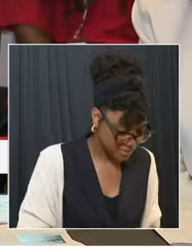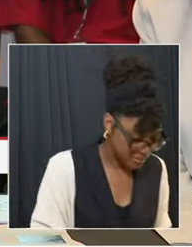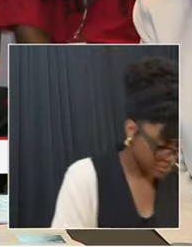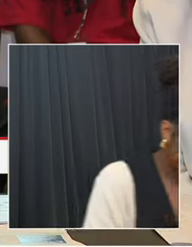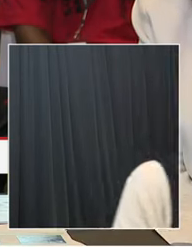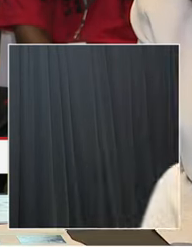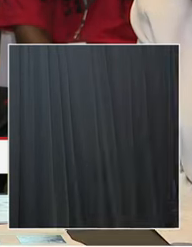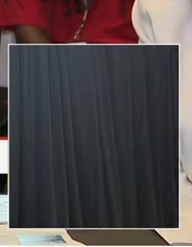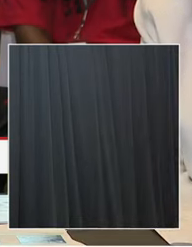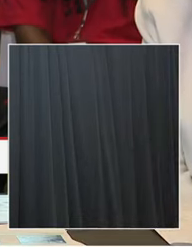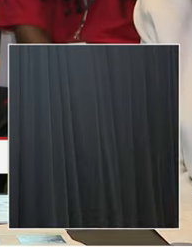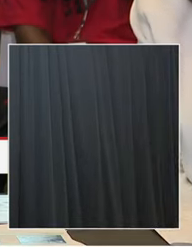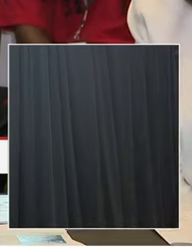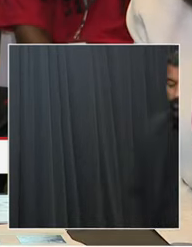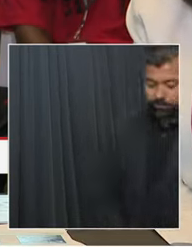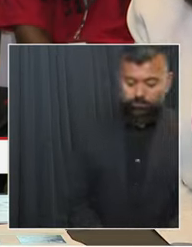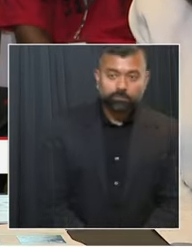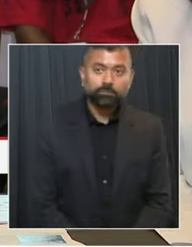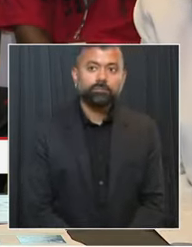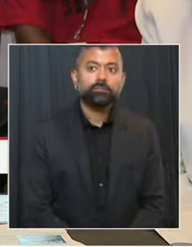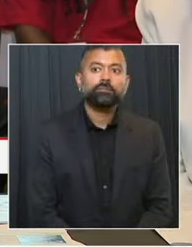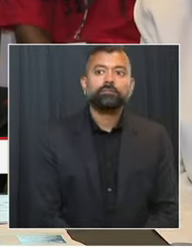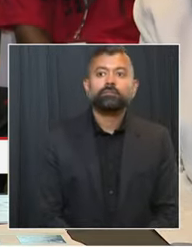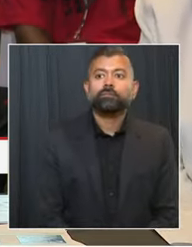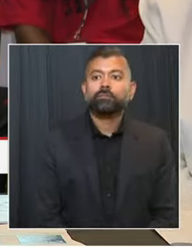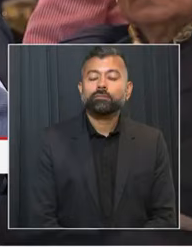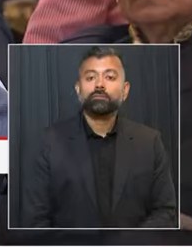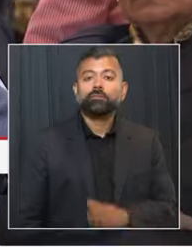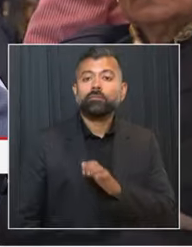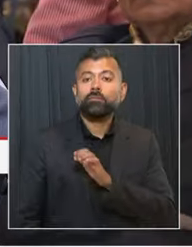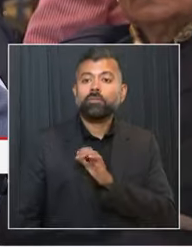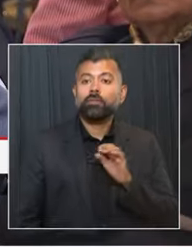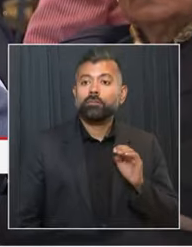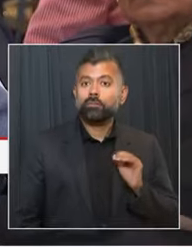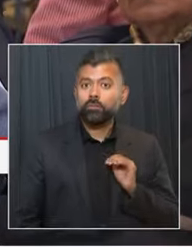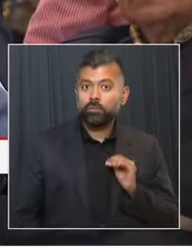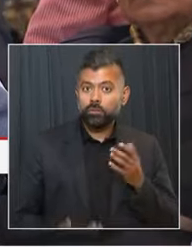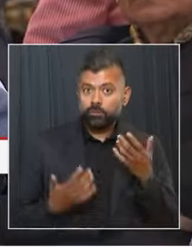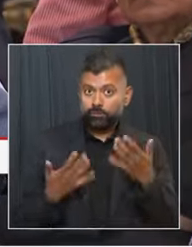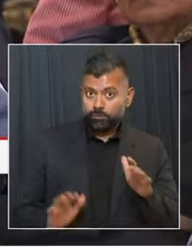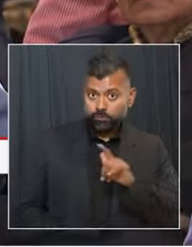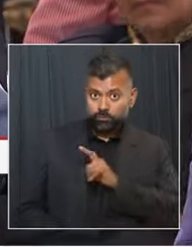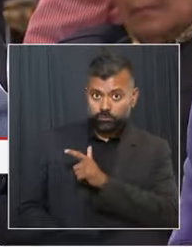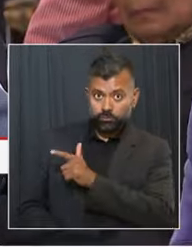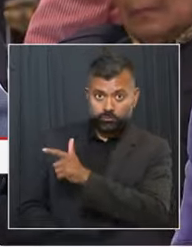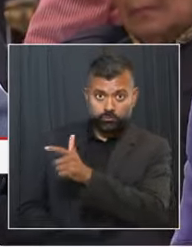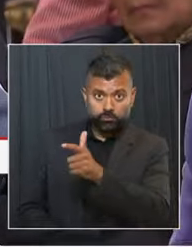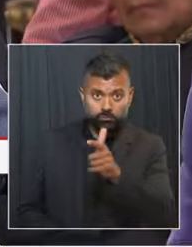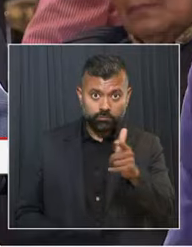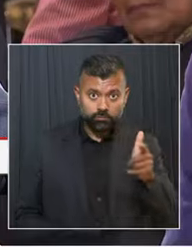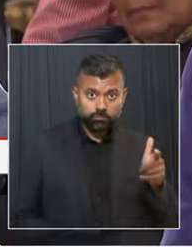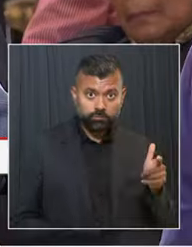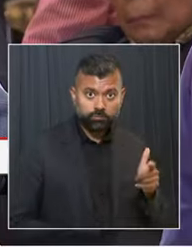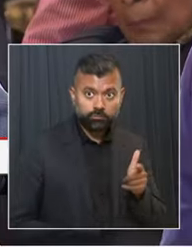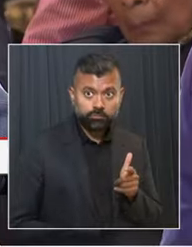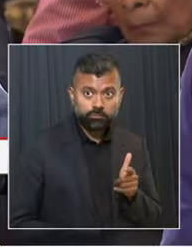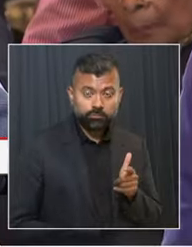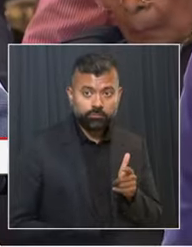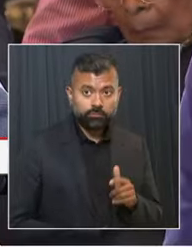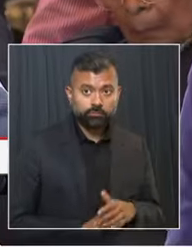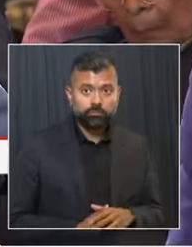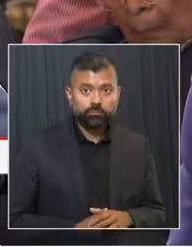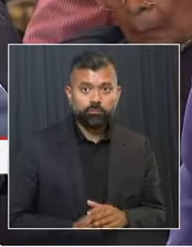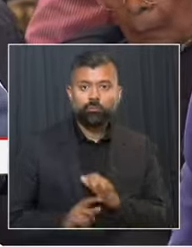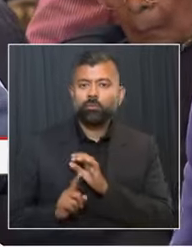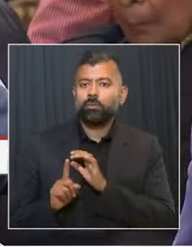I think we are at a point where we reached the closing, so I will just close it by offering my thanks to you, Mayor. I know you all didn't had get to ask